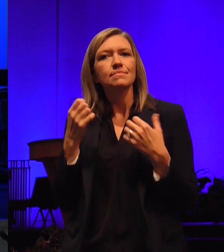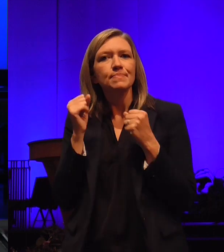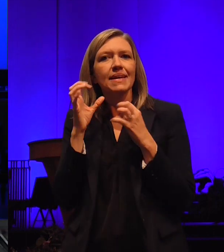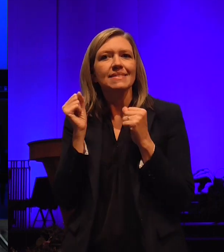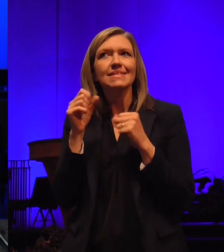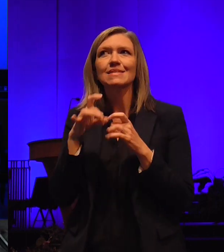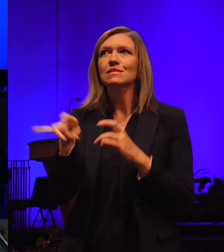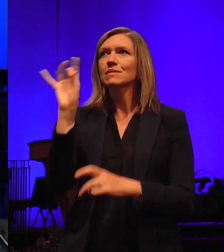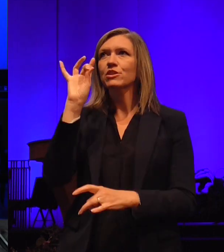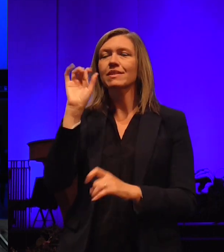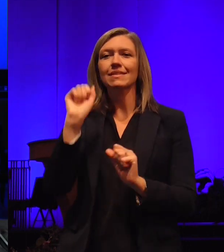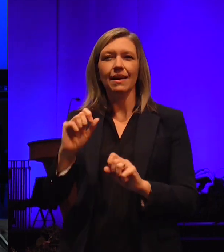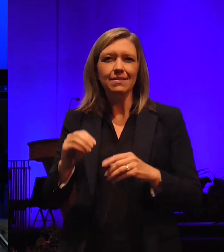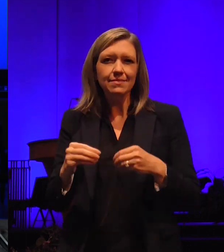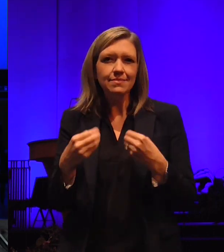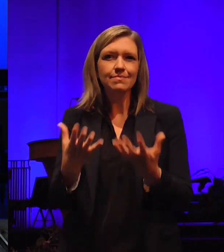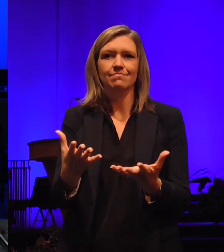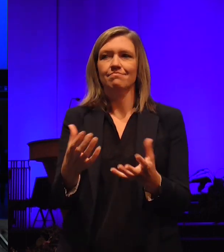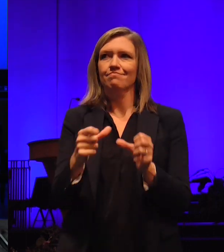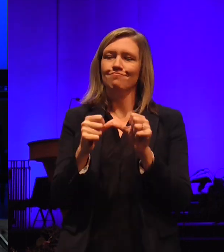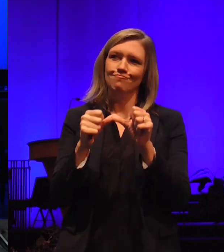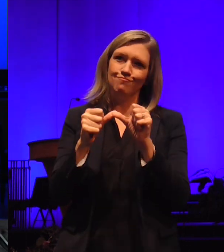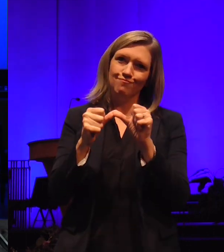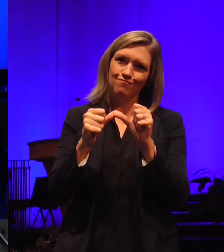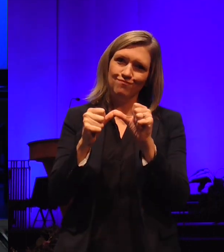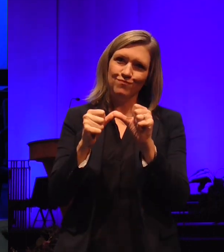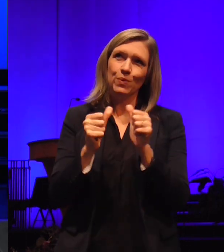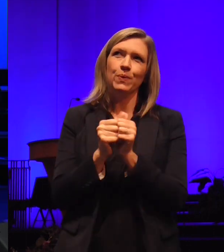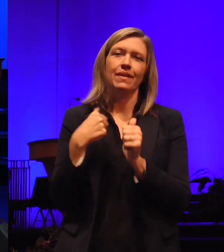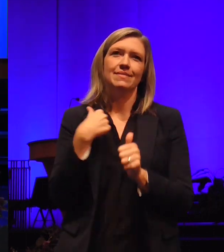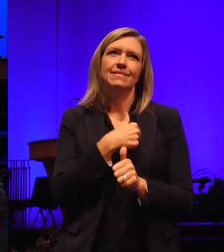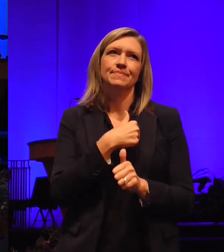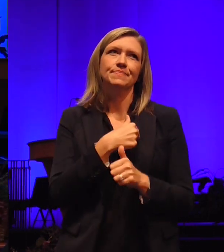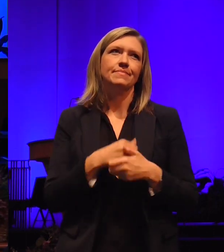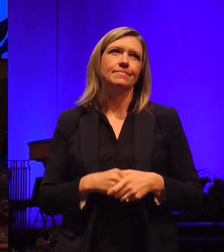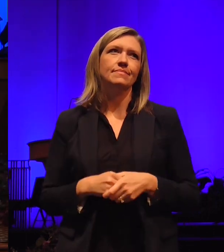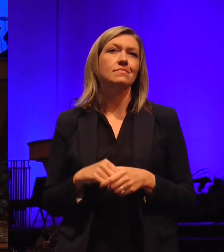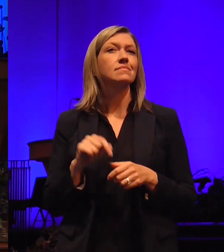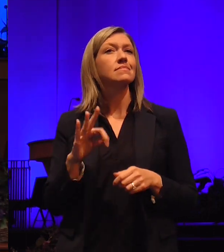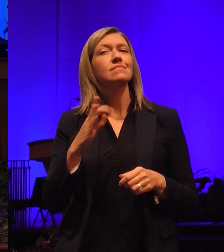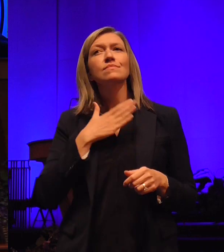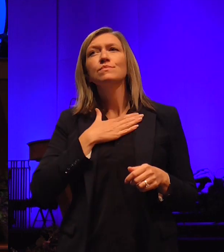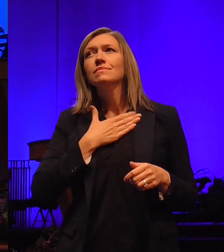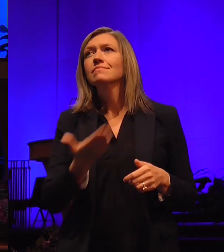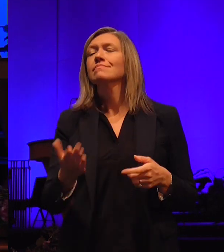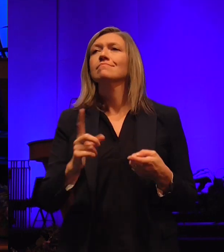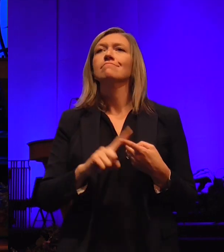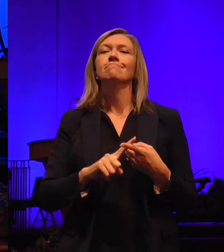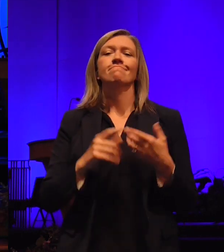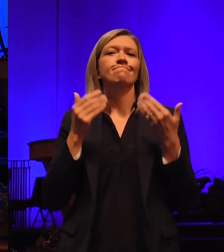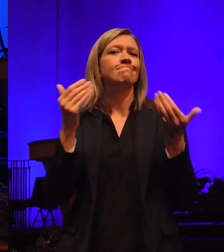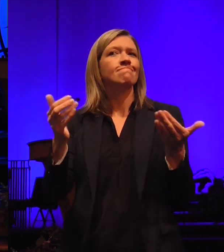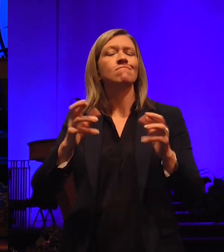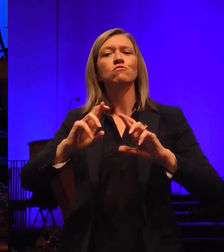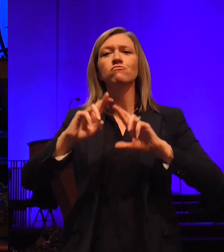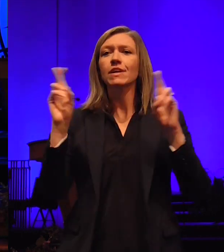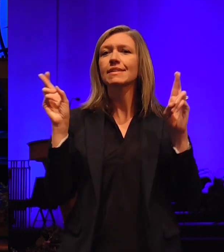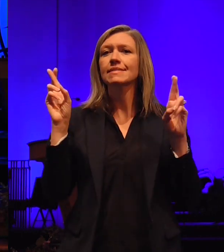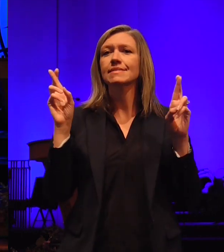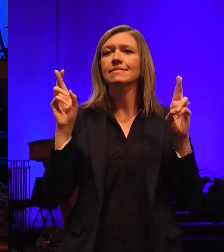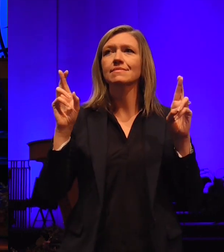Spirit can continue to provide with us. If we're willing to have that ready